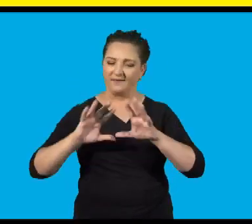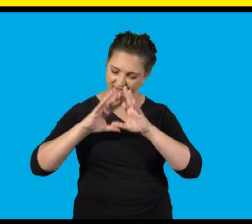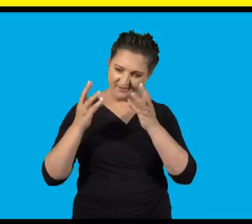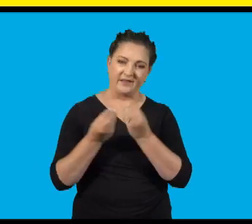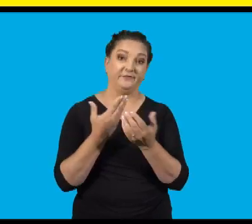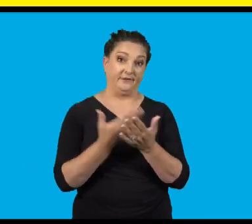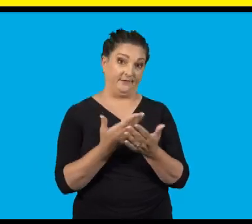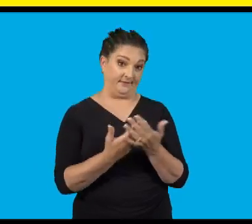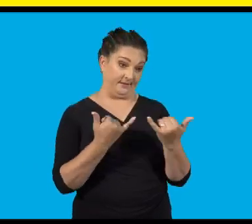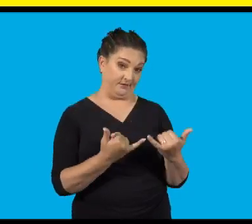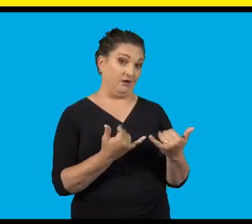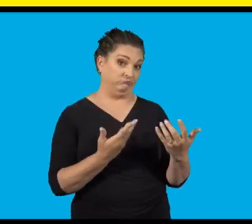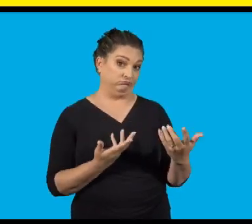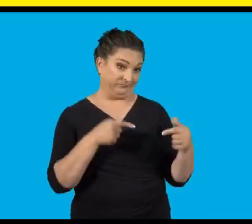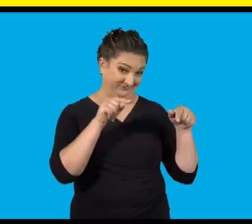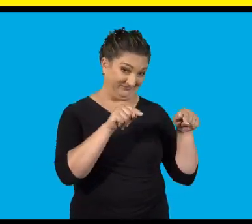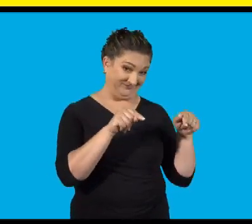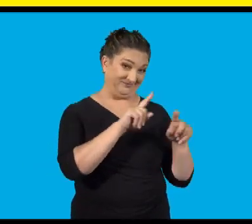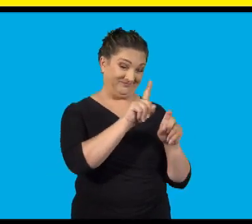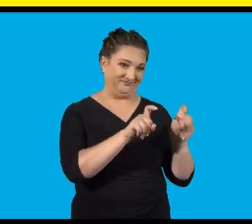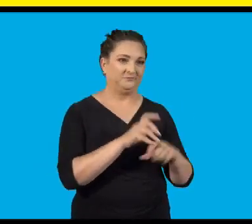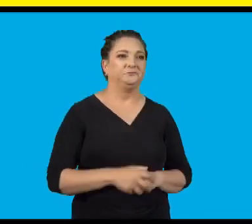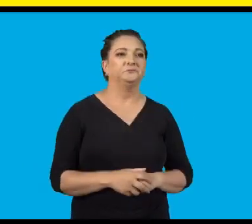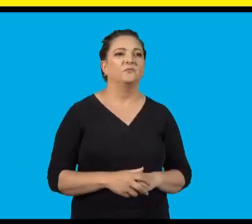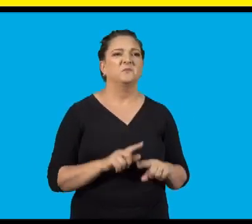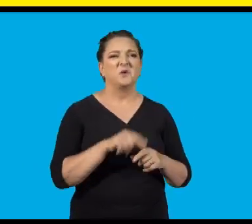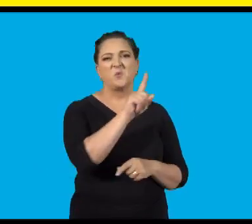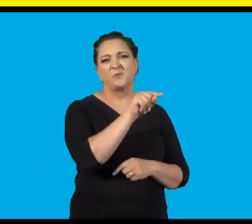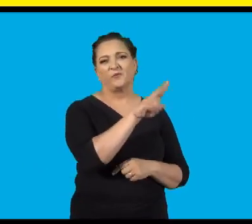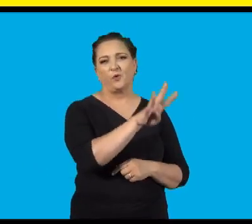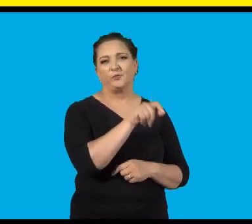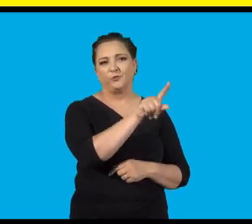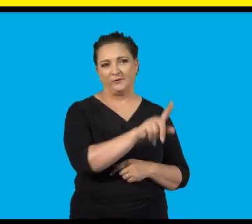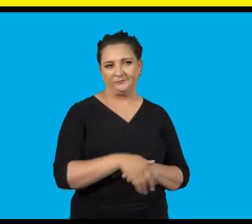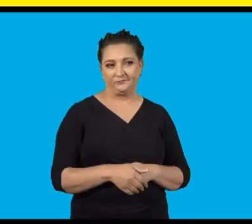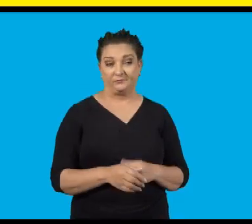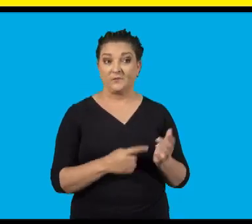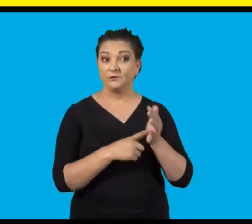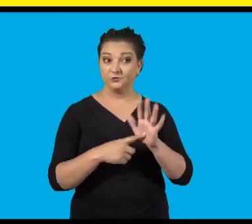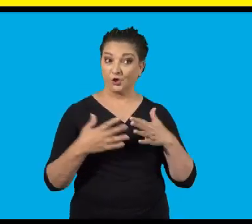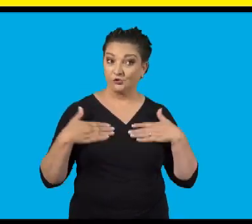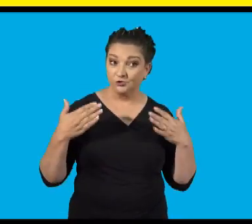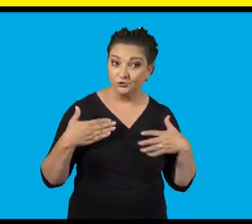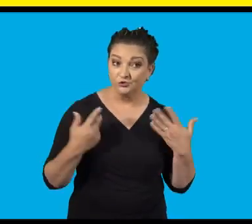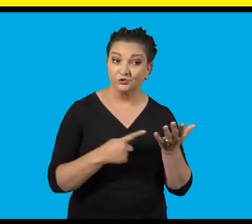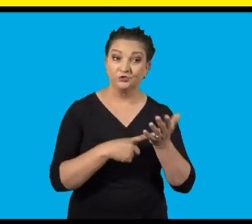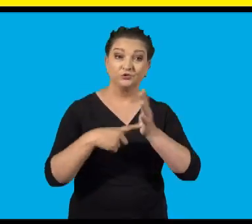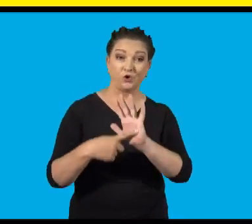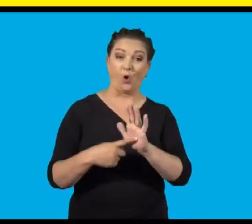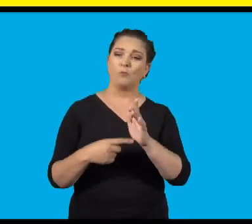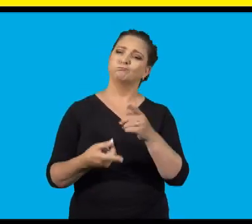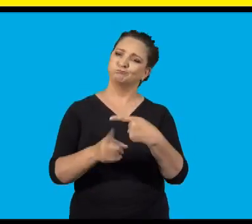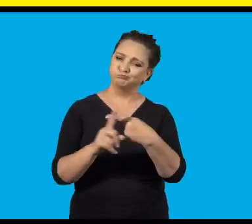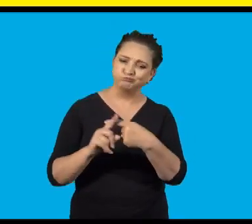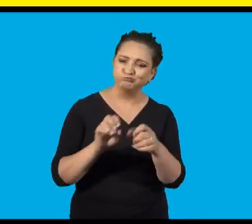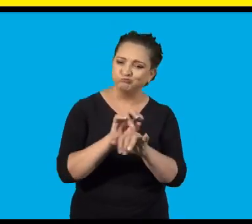all of those are coming into contention for this question. So let's go. 1.4.1. Showing gratitude has